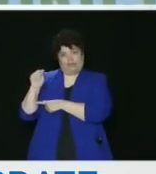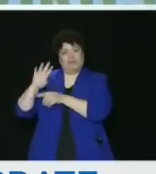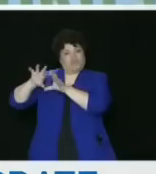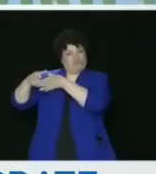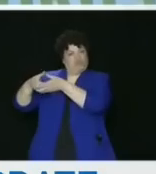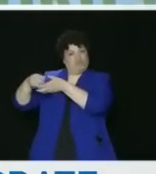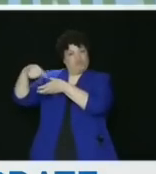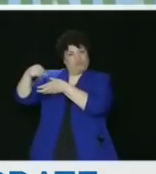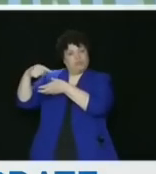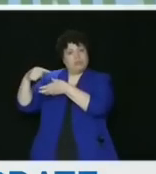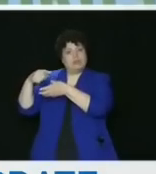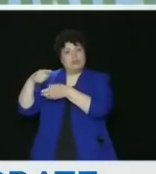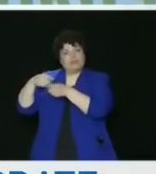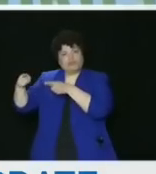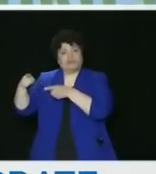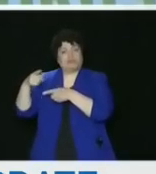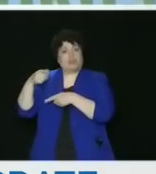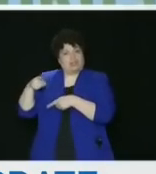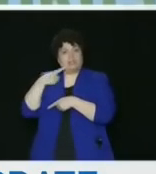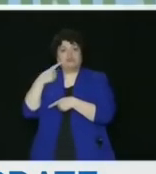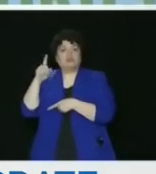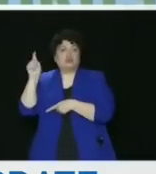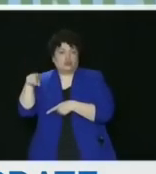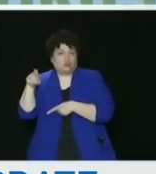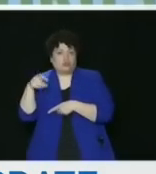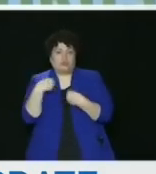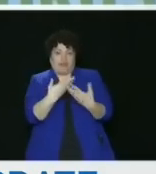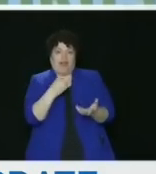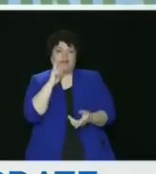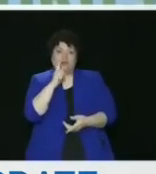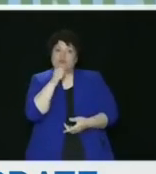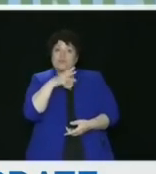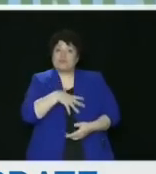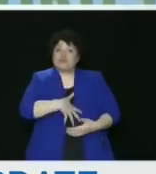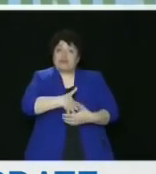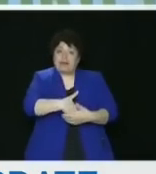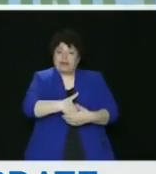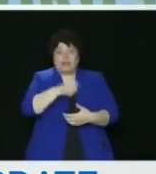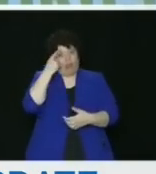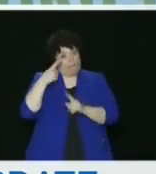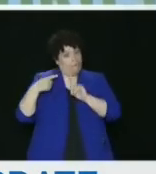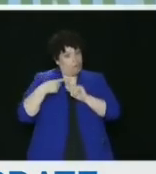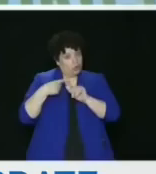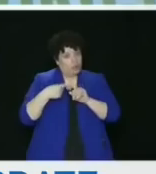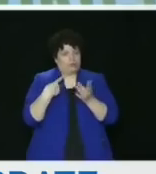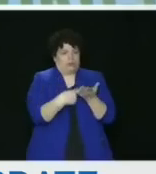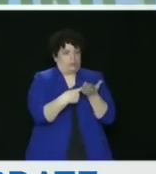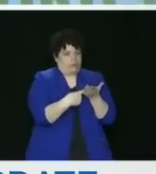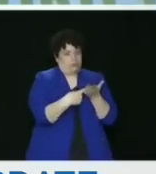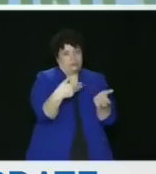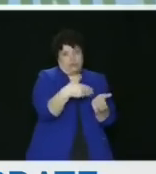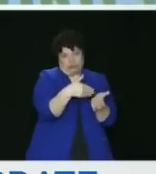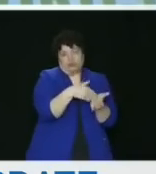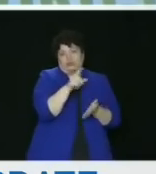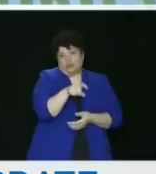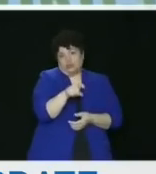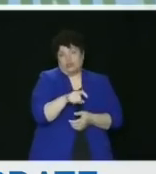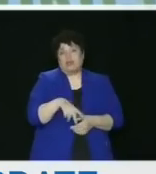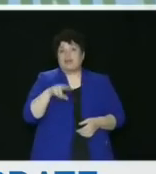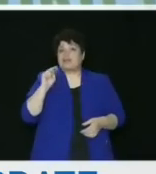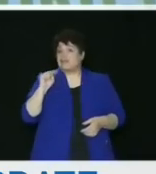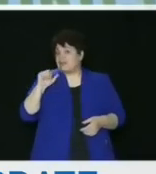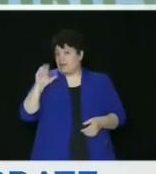be provided to pregnant women after a discussion with the physician. The National Advisory Committee